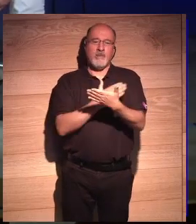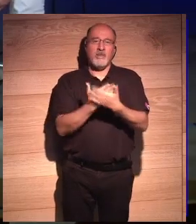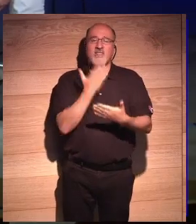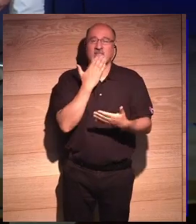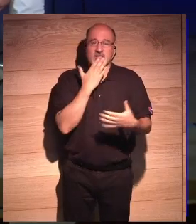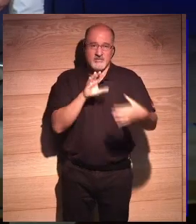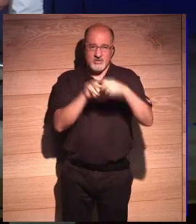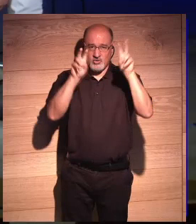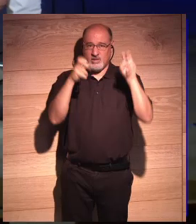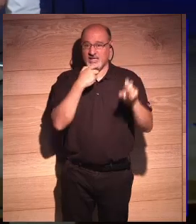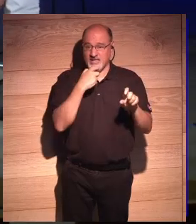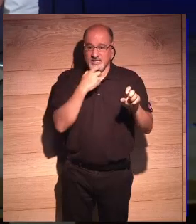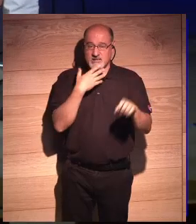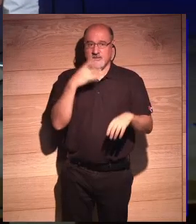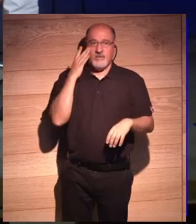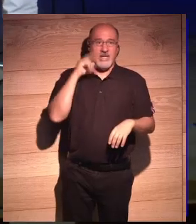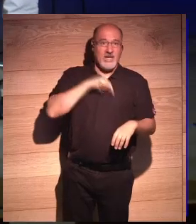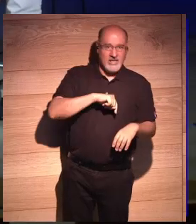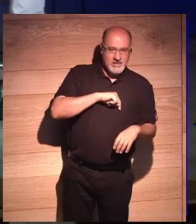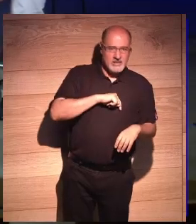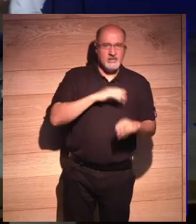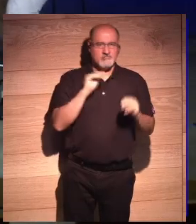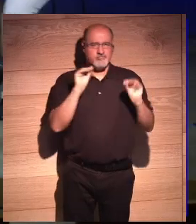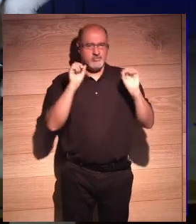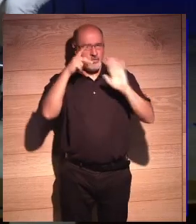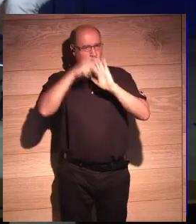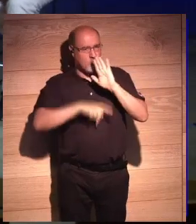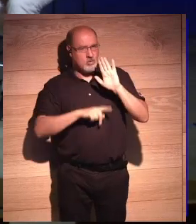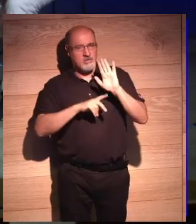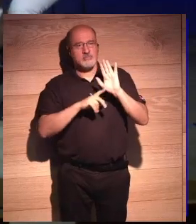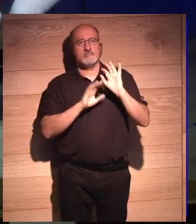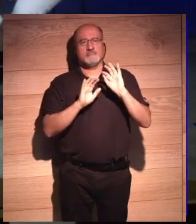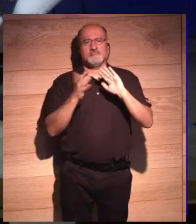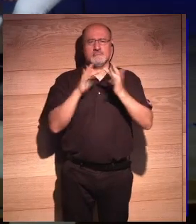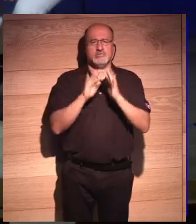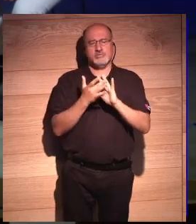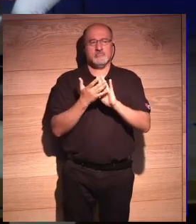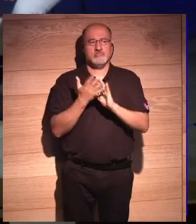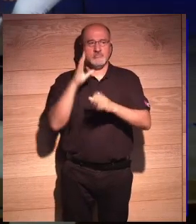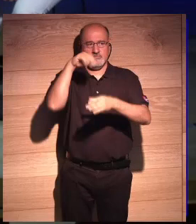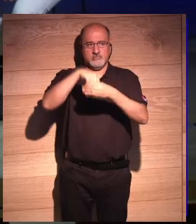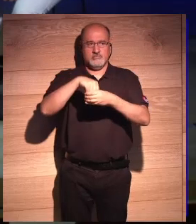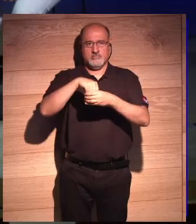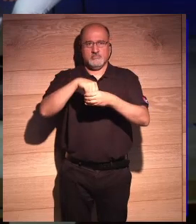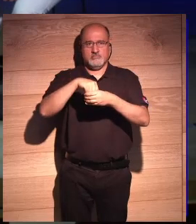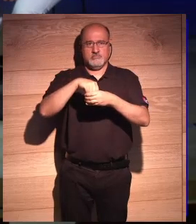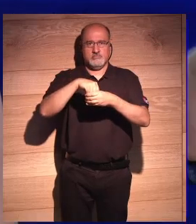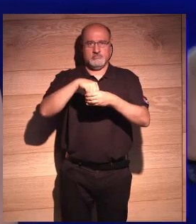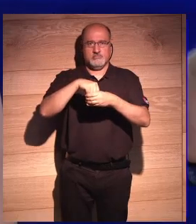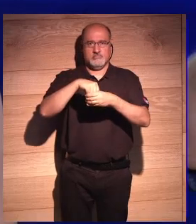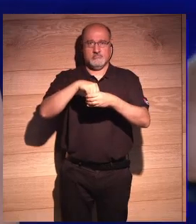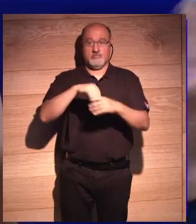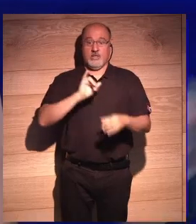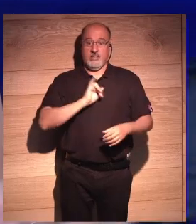ethics or moral things, all this type of things that have so much to do with human beings, from the implications